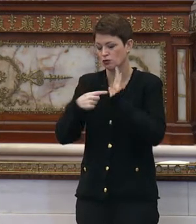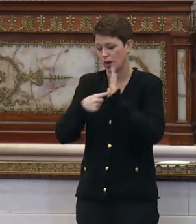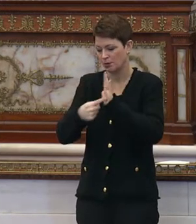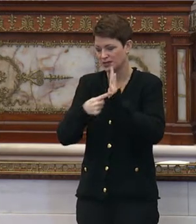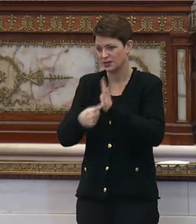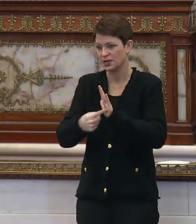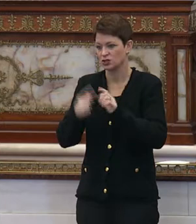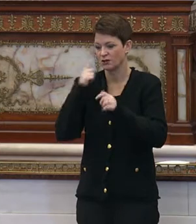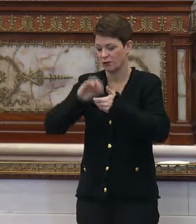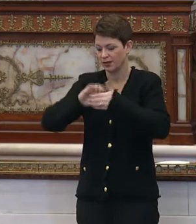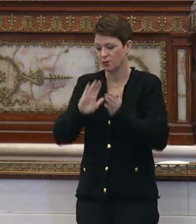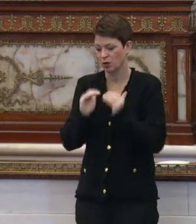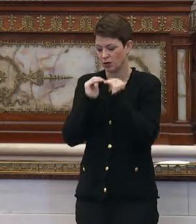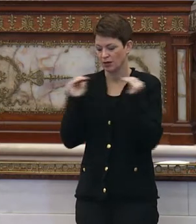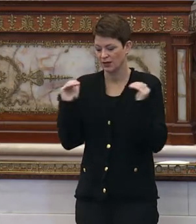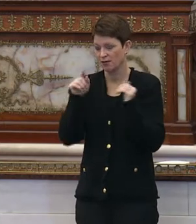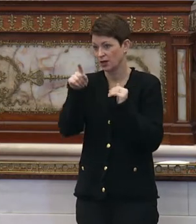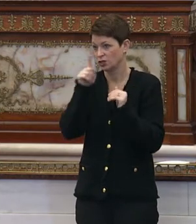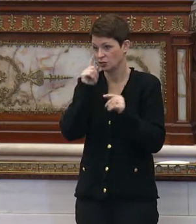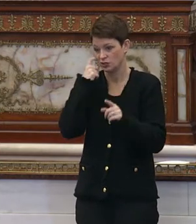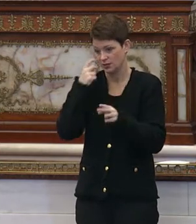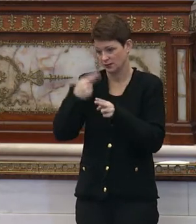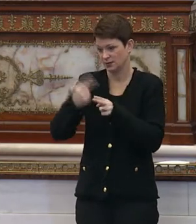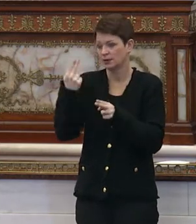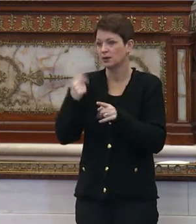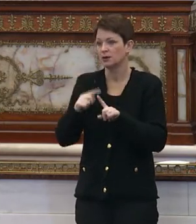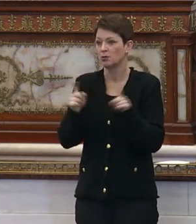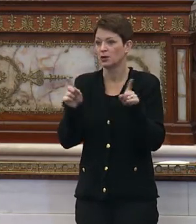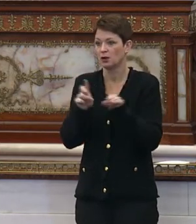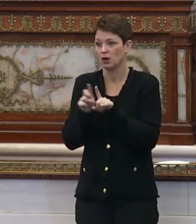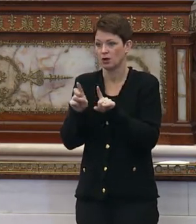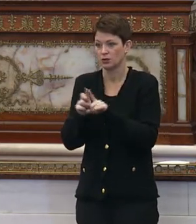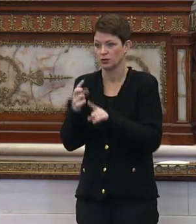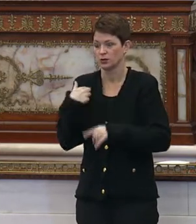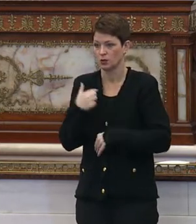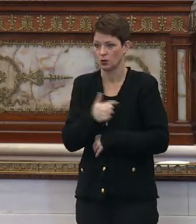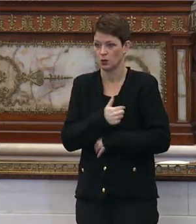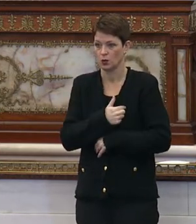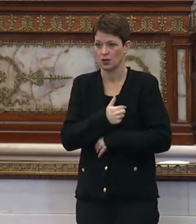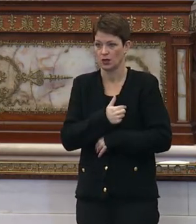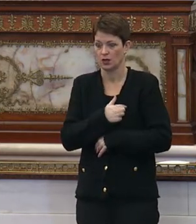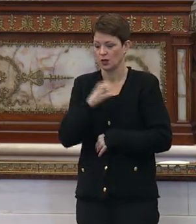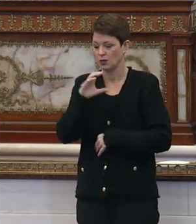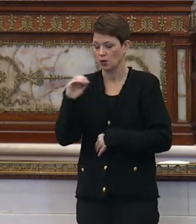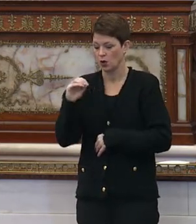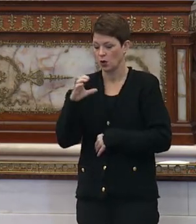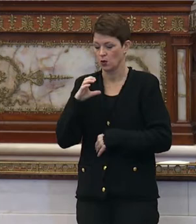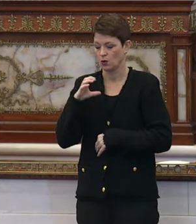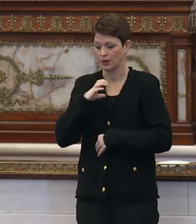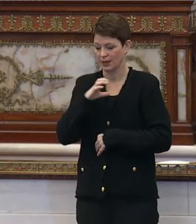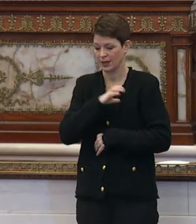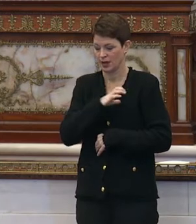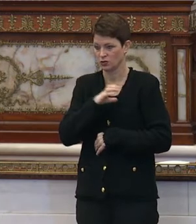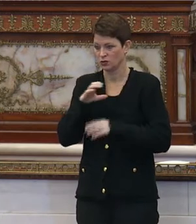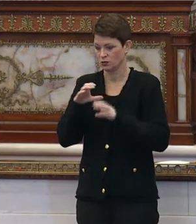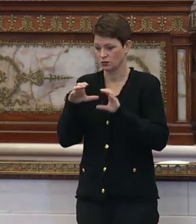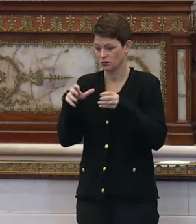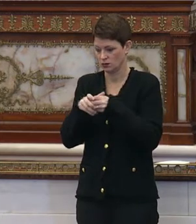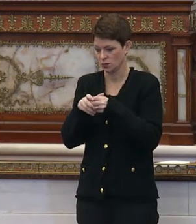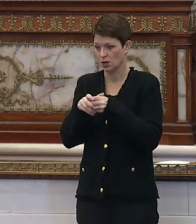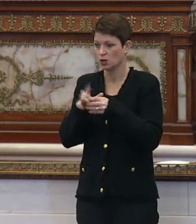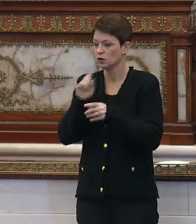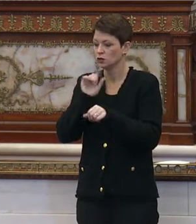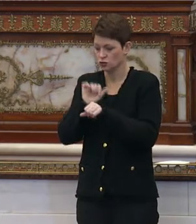representation at the partnership level, as you indicated. But we also, in the co-counsel role, make sure that we select